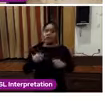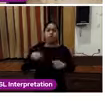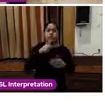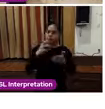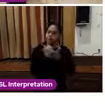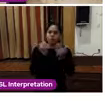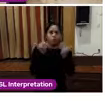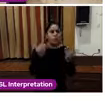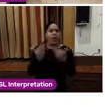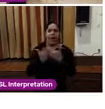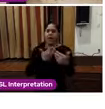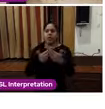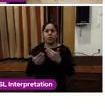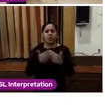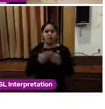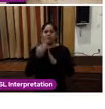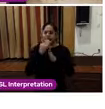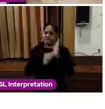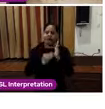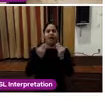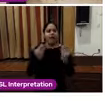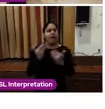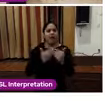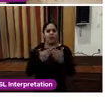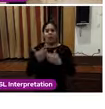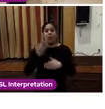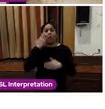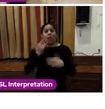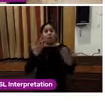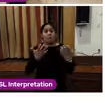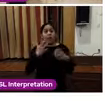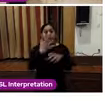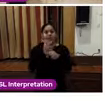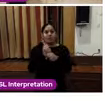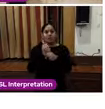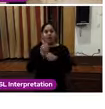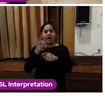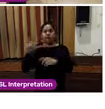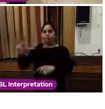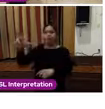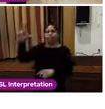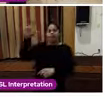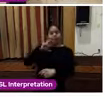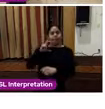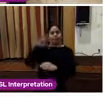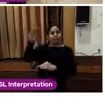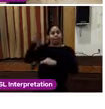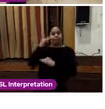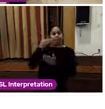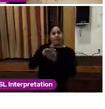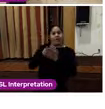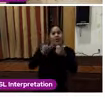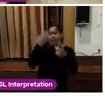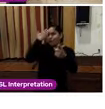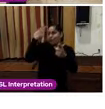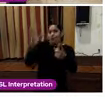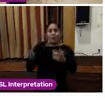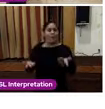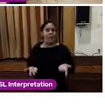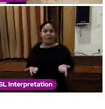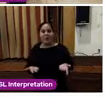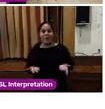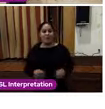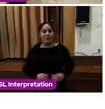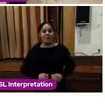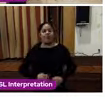them anyway, because you might have a big refund waiting for you that you may not know about. One example was